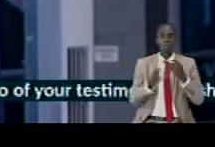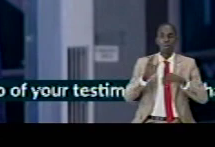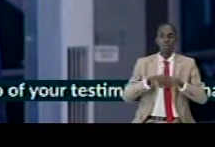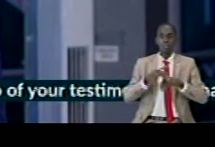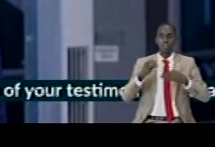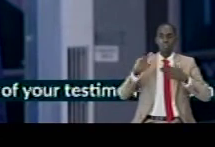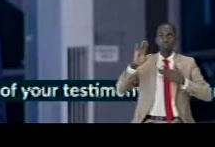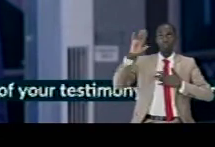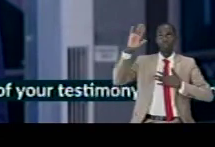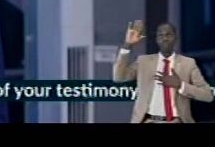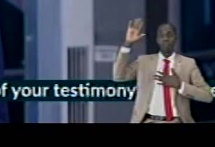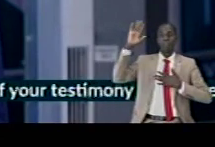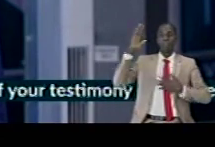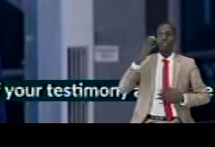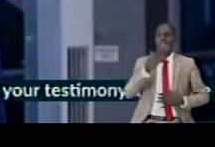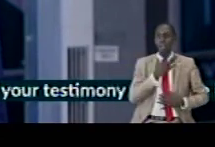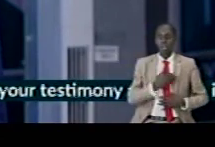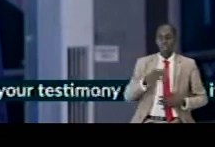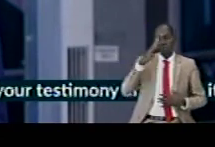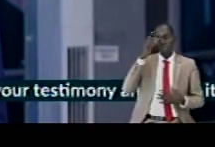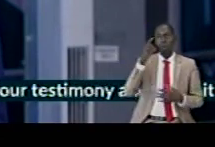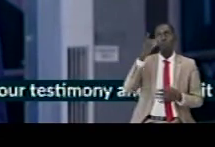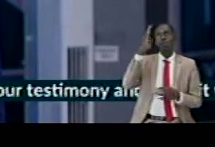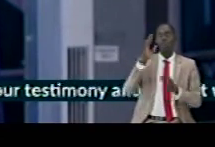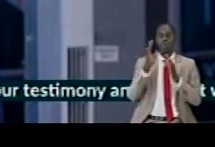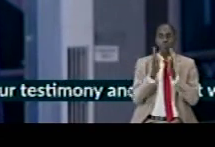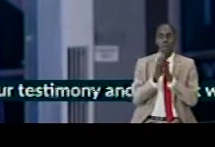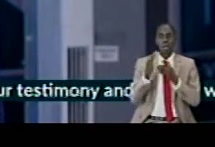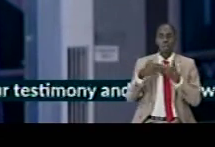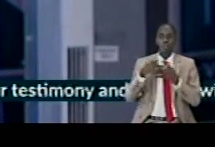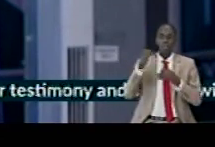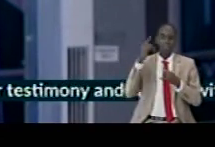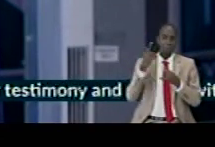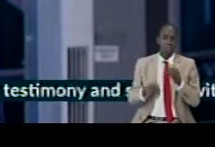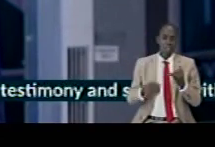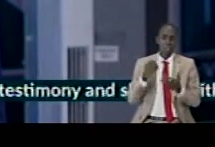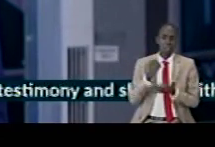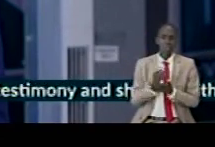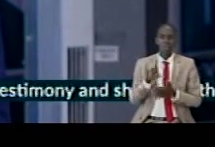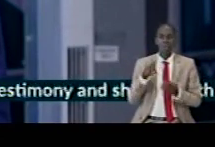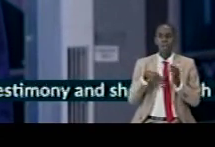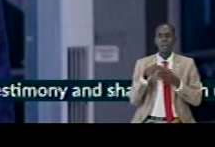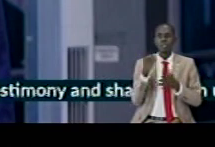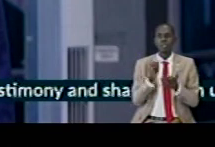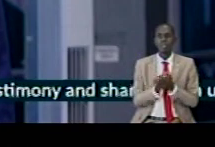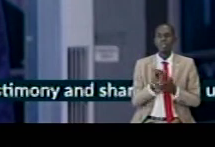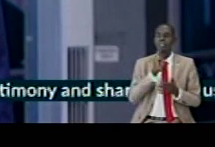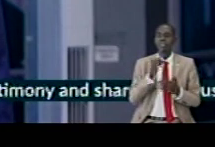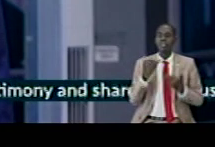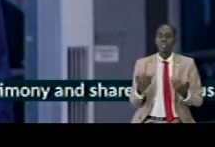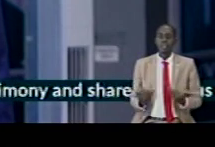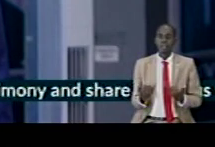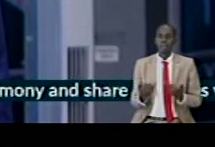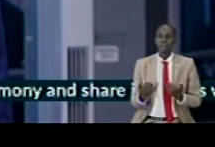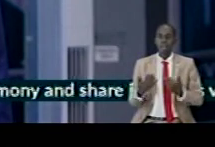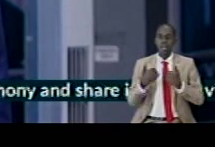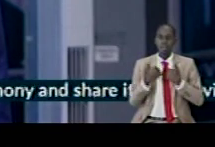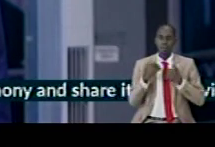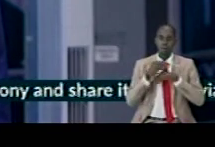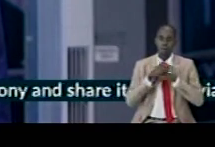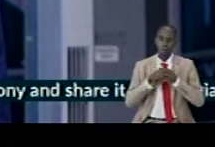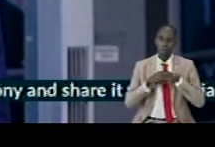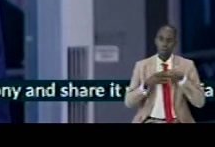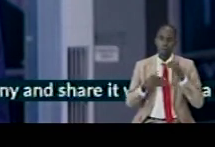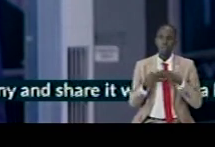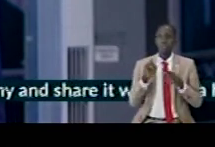chest, and he prayed for me. After the final amen, I discovered that I had a relief. I used to take drugs every